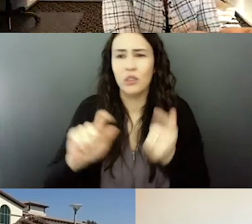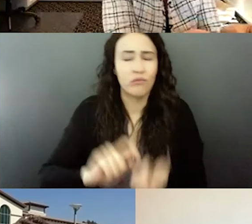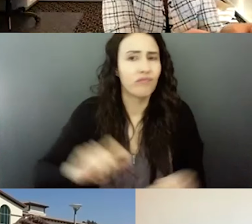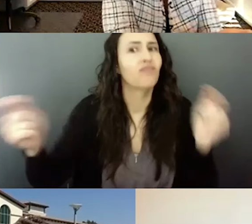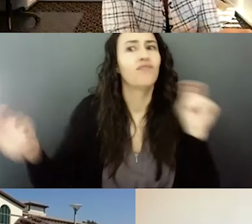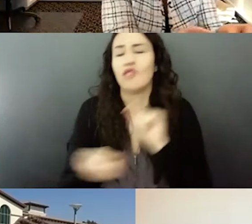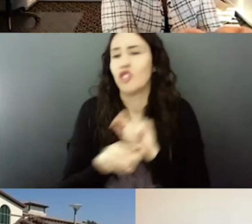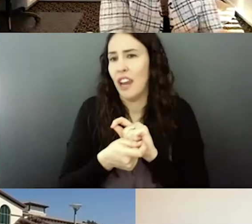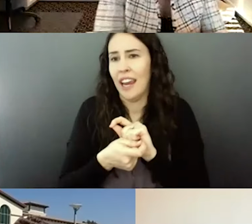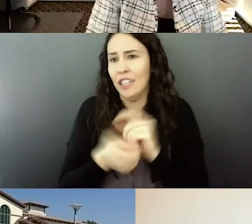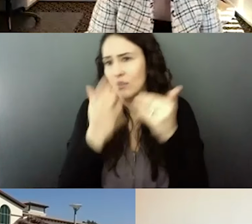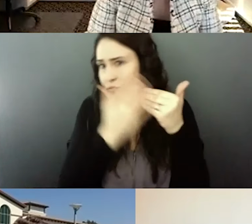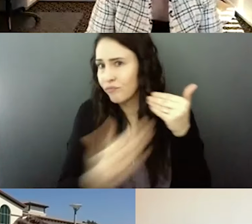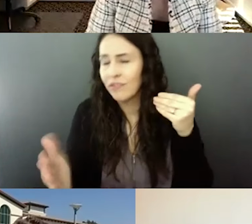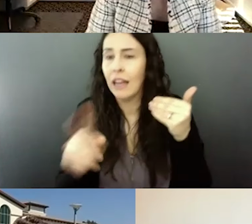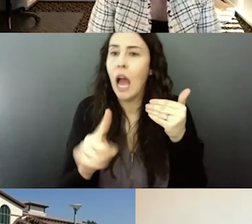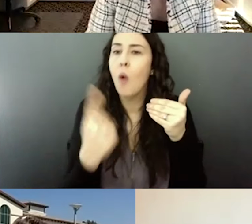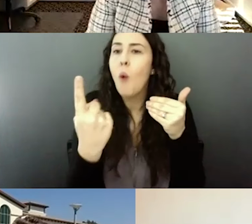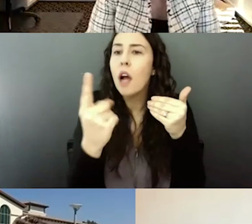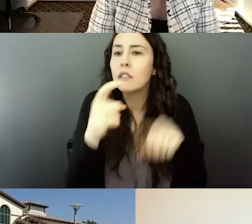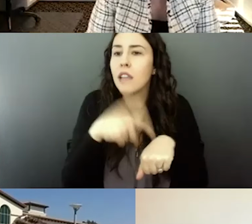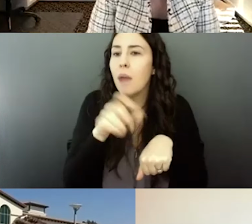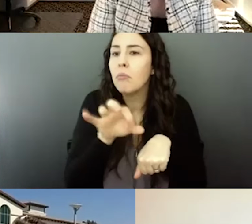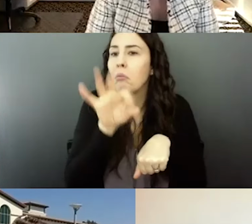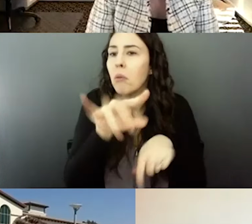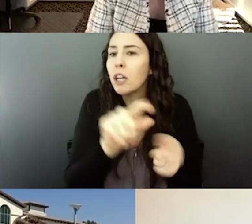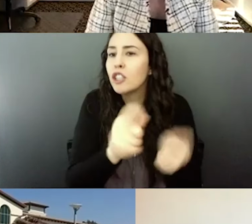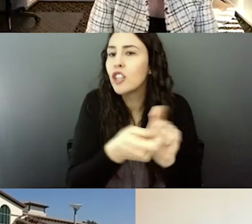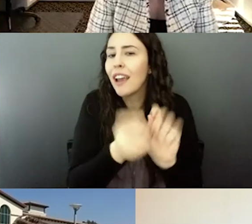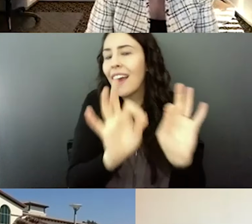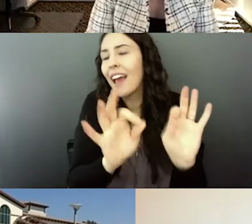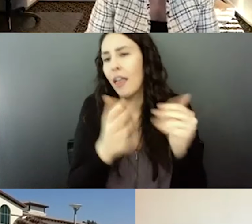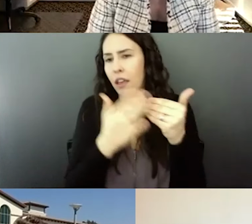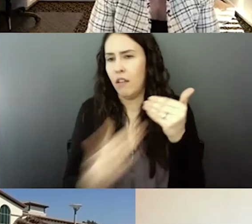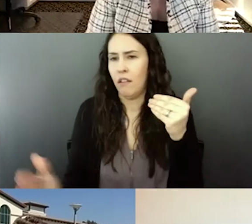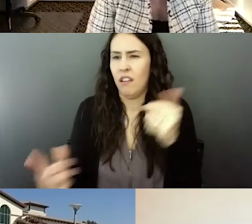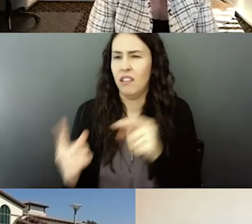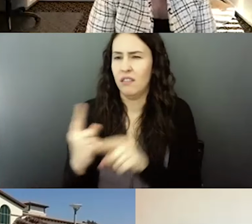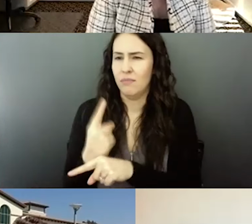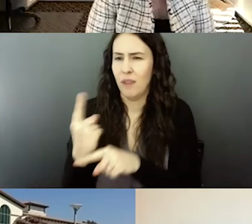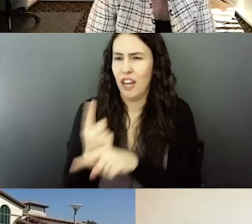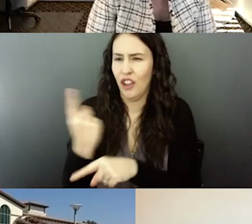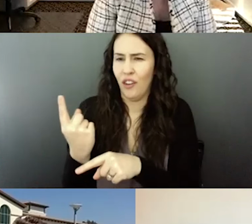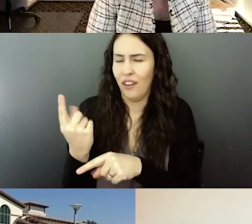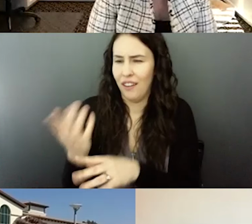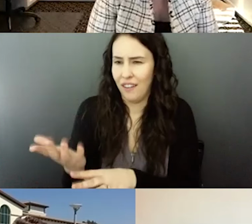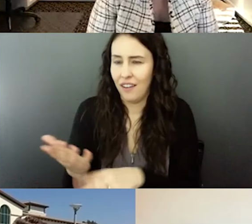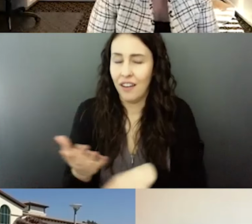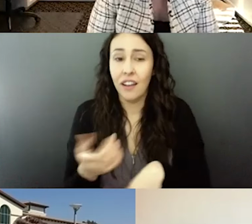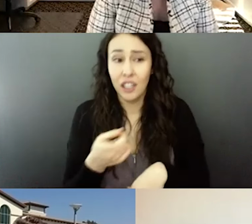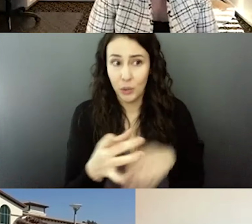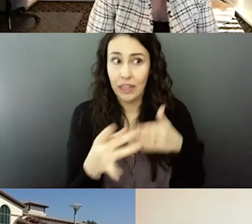one little nugget here. Then you lead with that, right? Right, you lead with that. This way, again, like you have